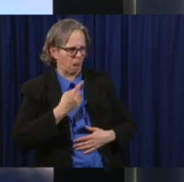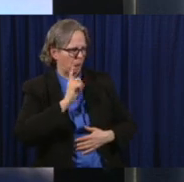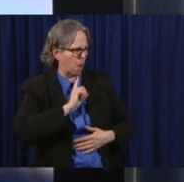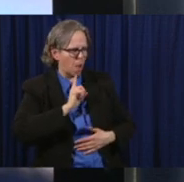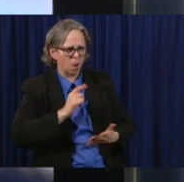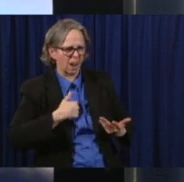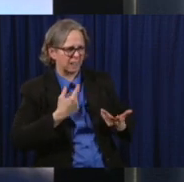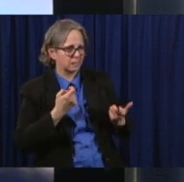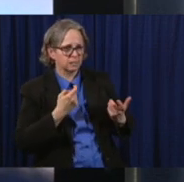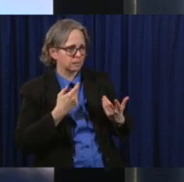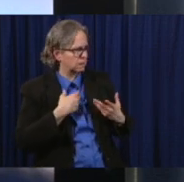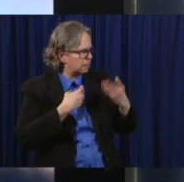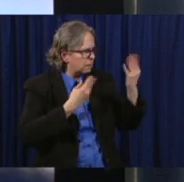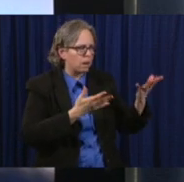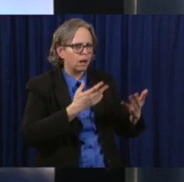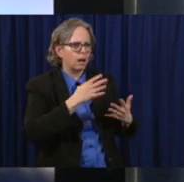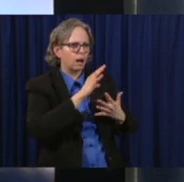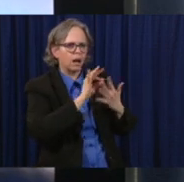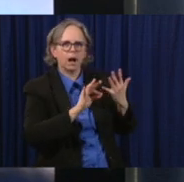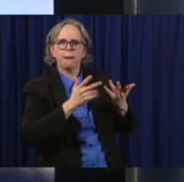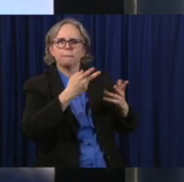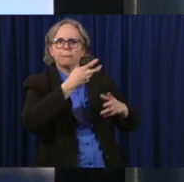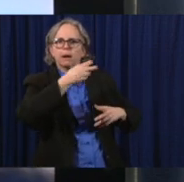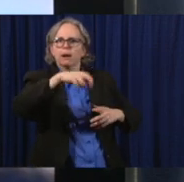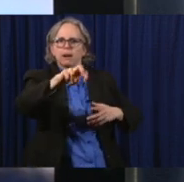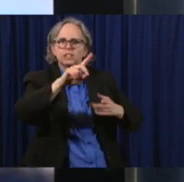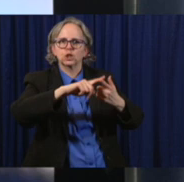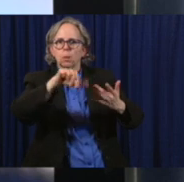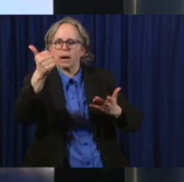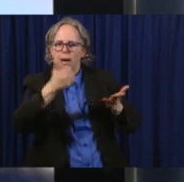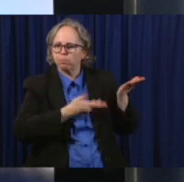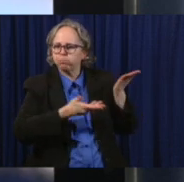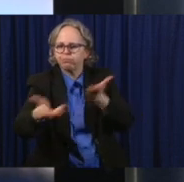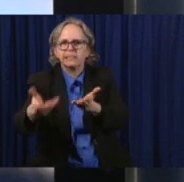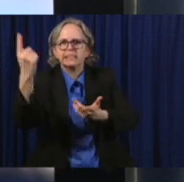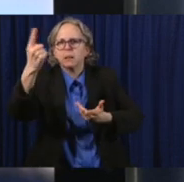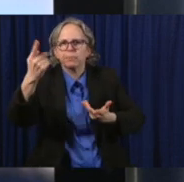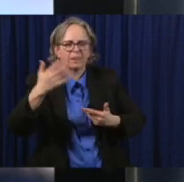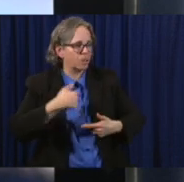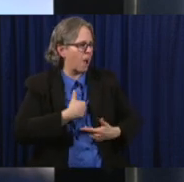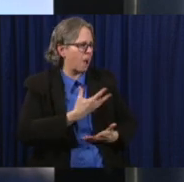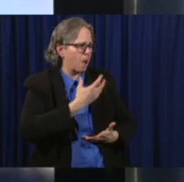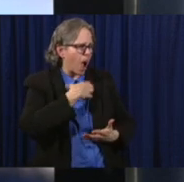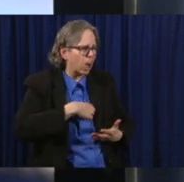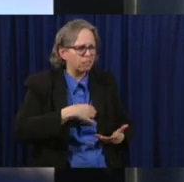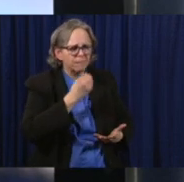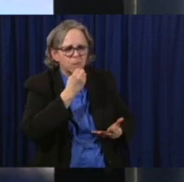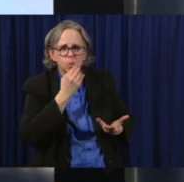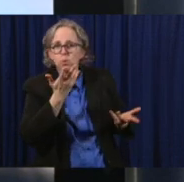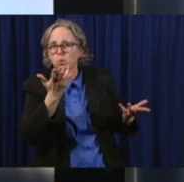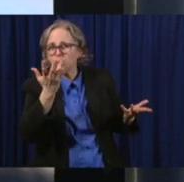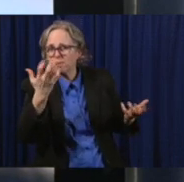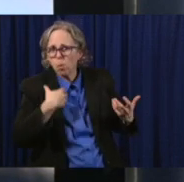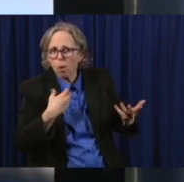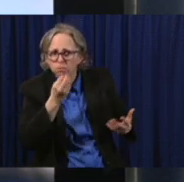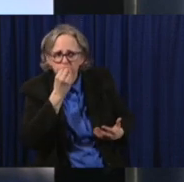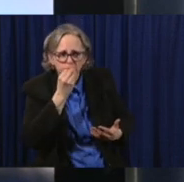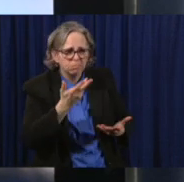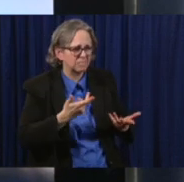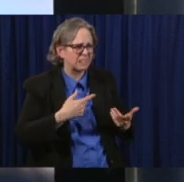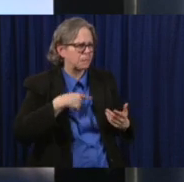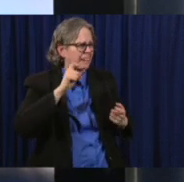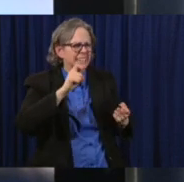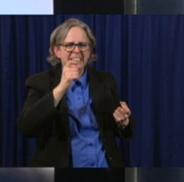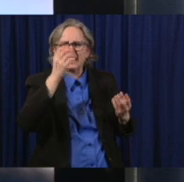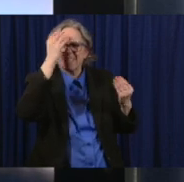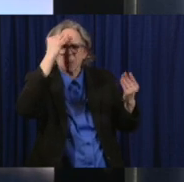option, and we'll connect you with someone who can help you with the service. Maybe you need a meal. Maybe you need some information.